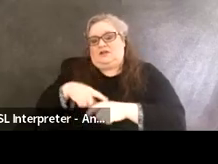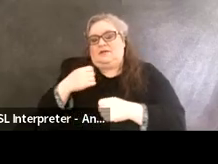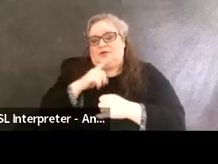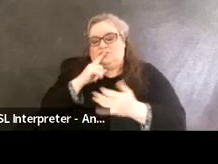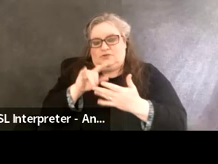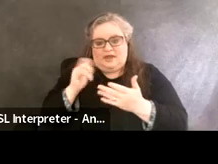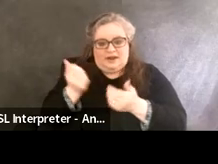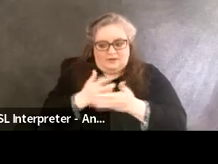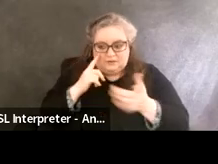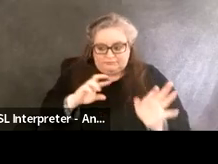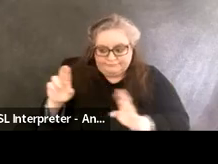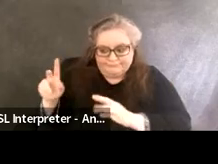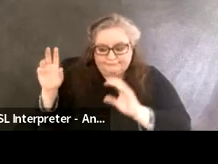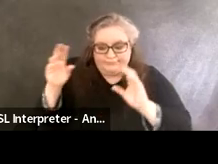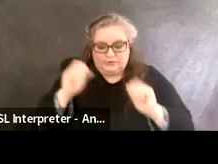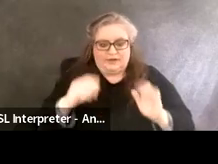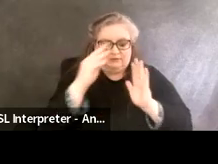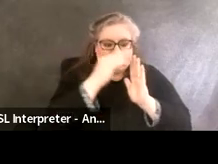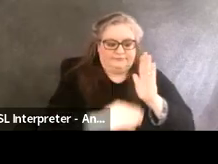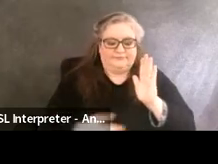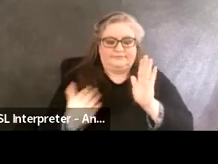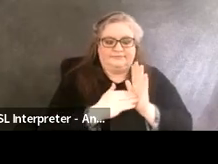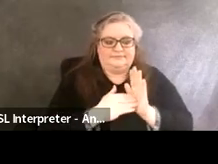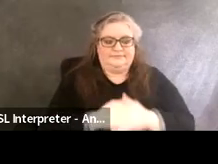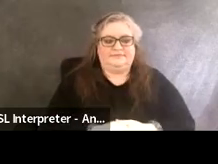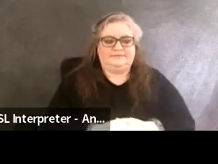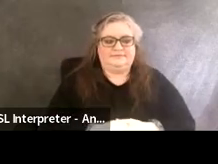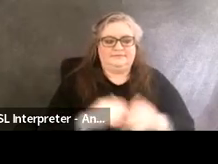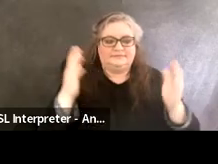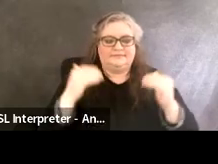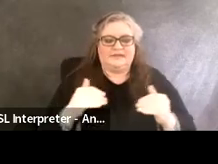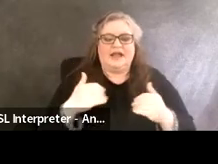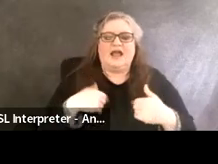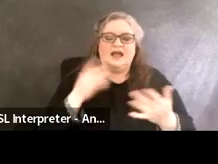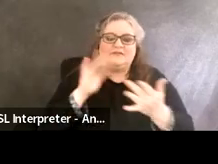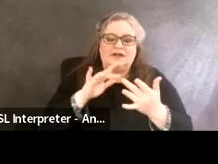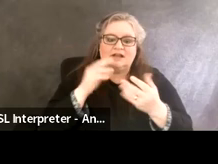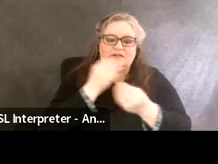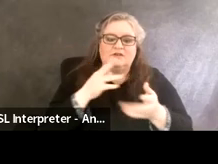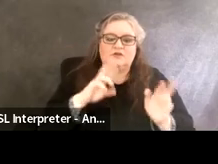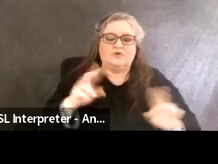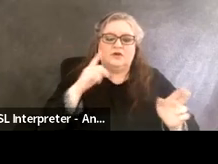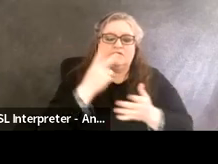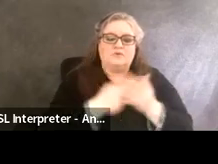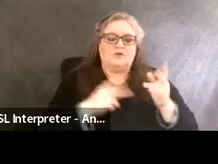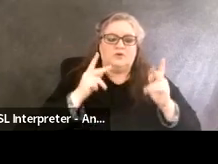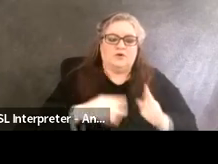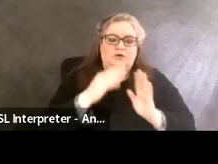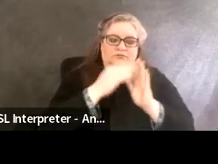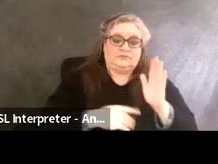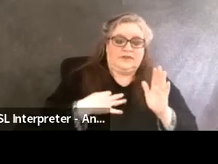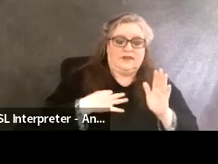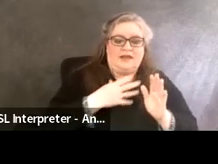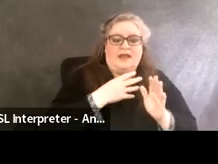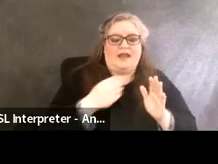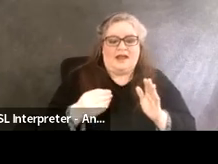to fill it in again. Secondly, also have the contact information ready for both the person filling out the